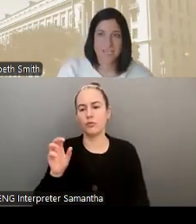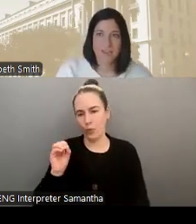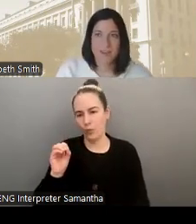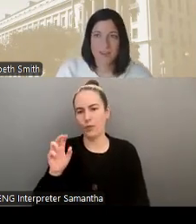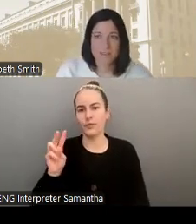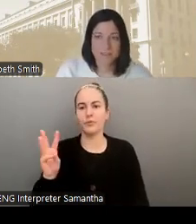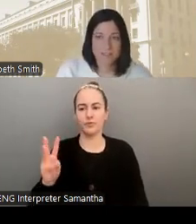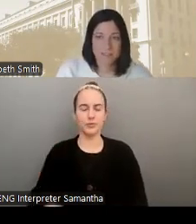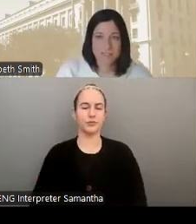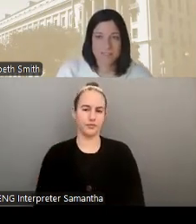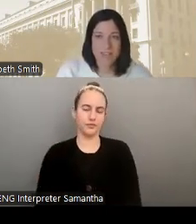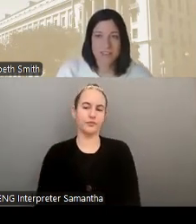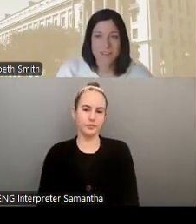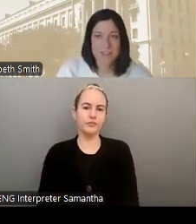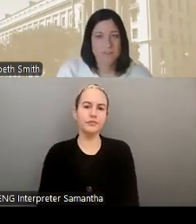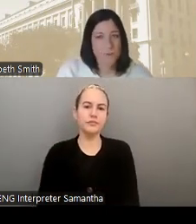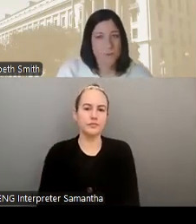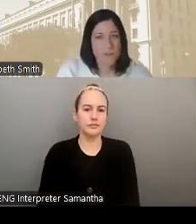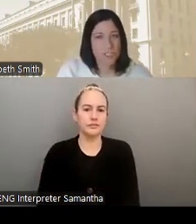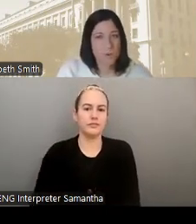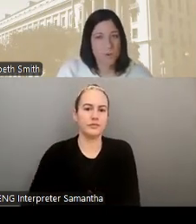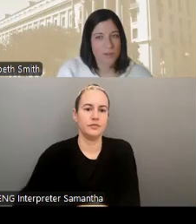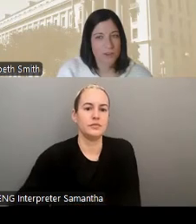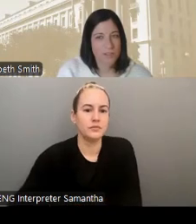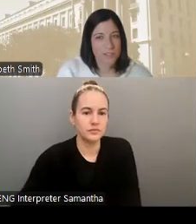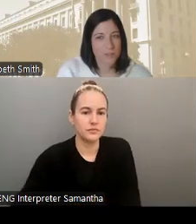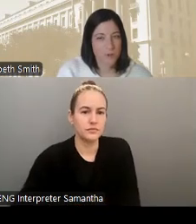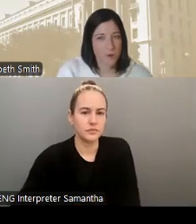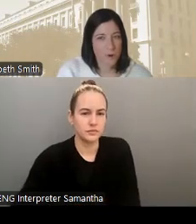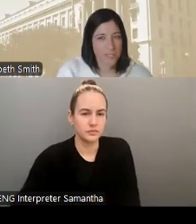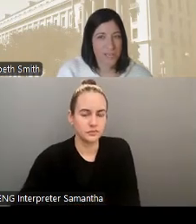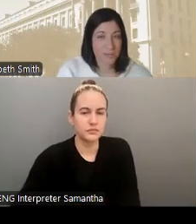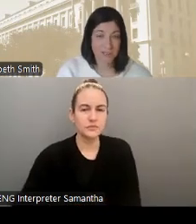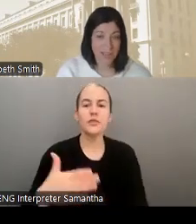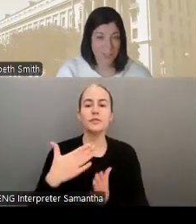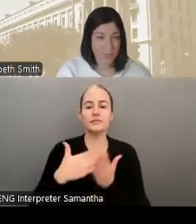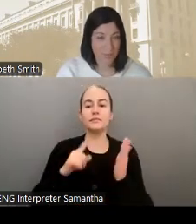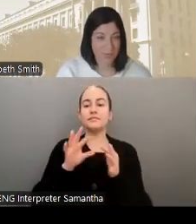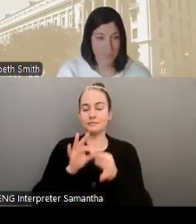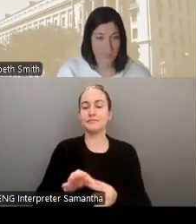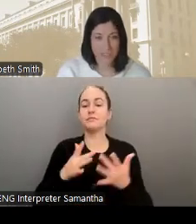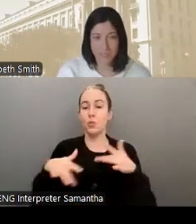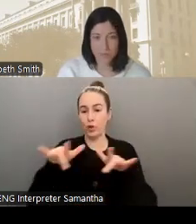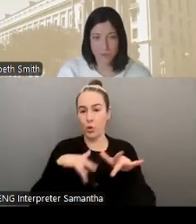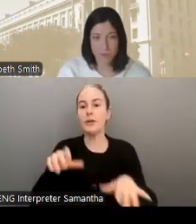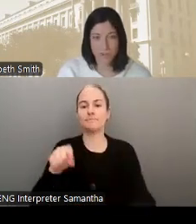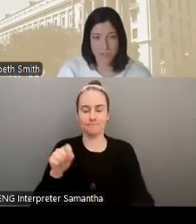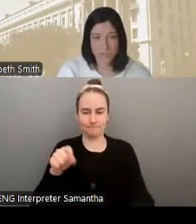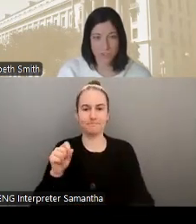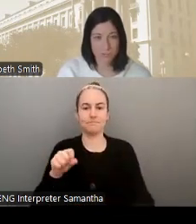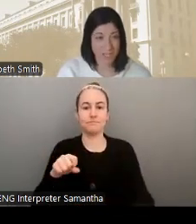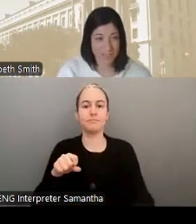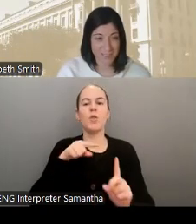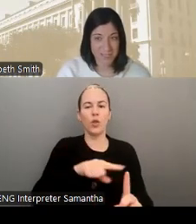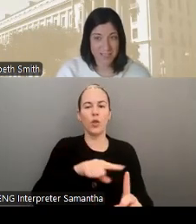Trying to see what else we have, Elizabeth. Yeah, there's a few questions about whether or not this has been recorded, and I believe it has been, but I would direct any of those